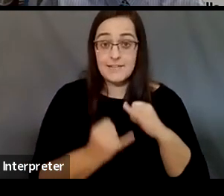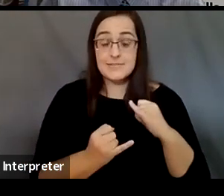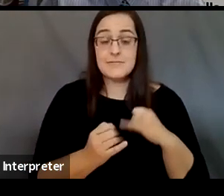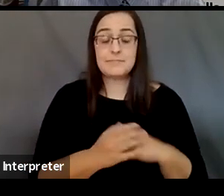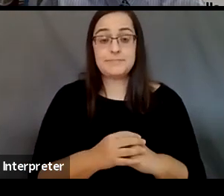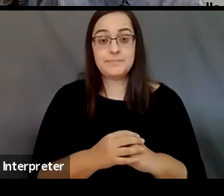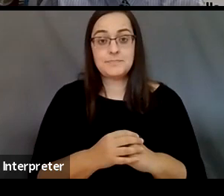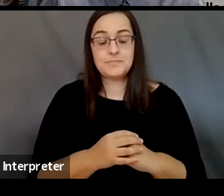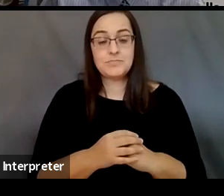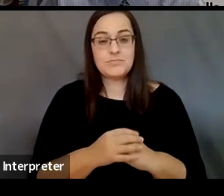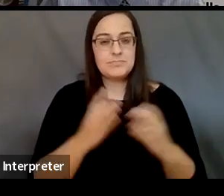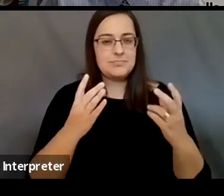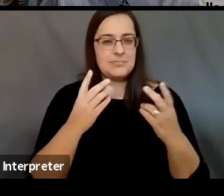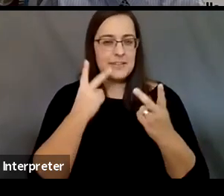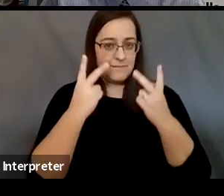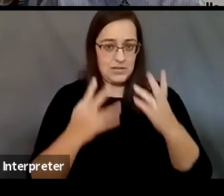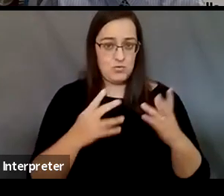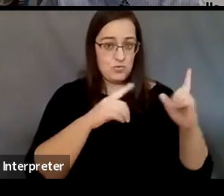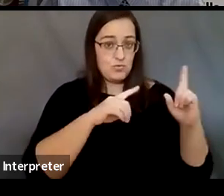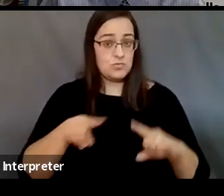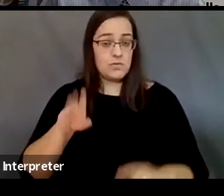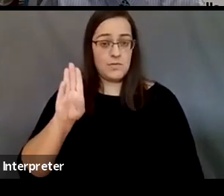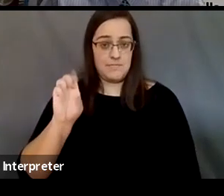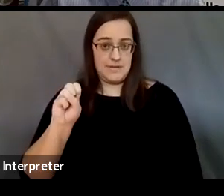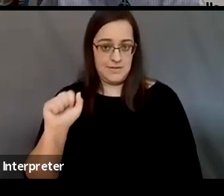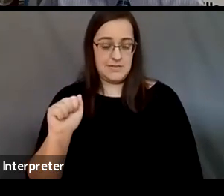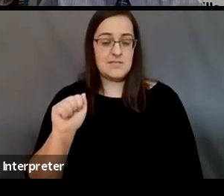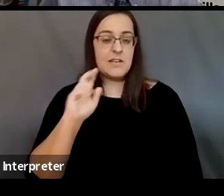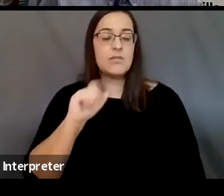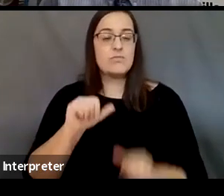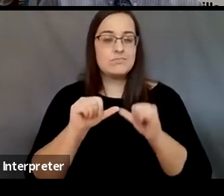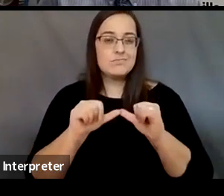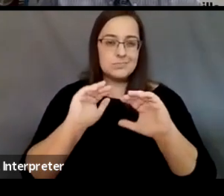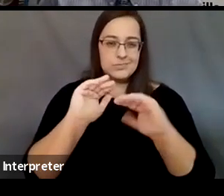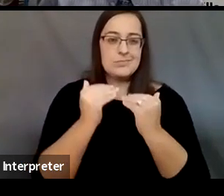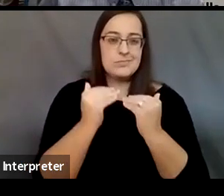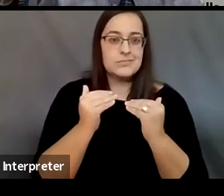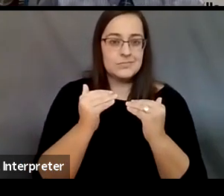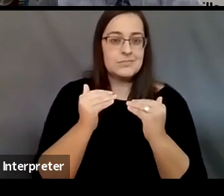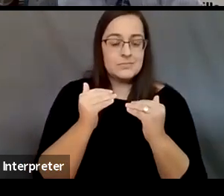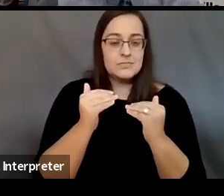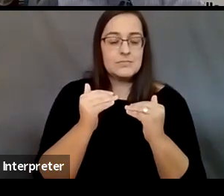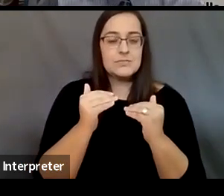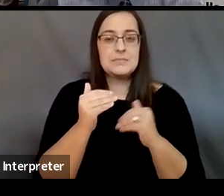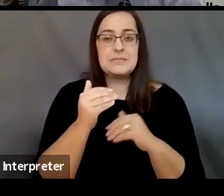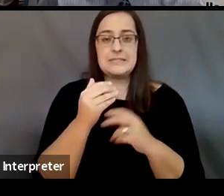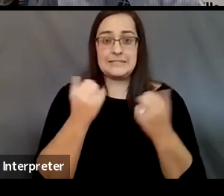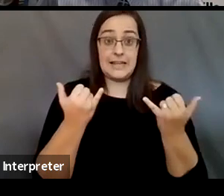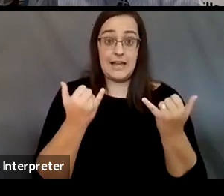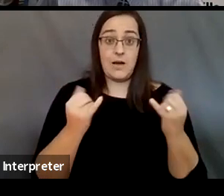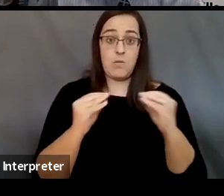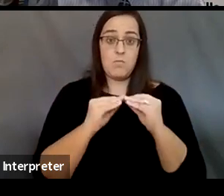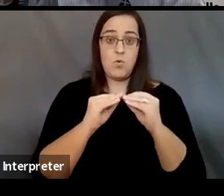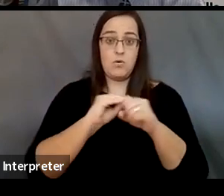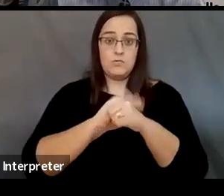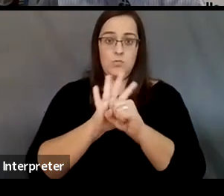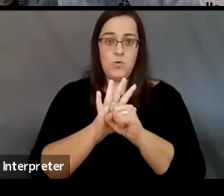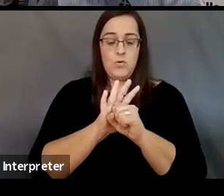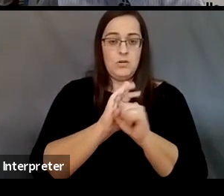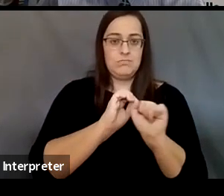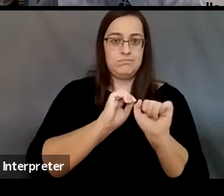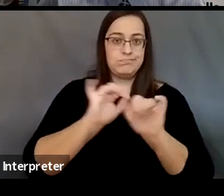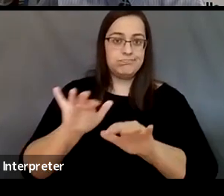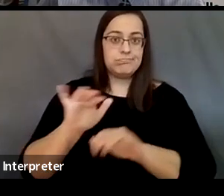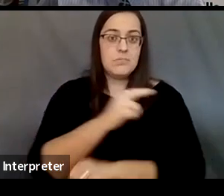of visitation at BSA, we're continuing with restrictions, obviously now with a number of cases that we have that are